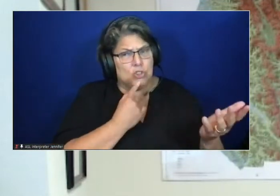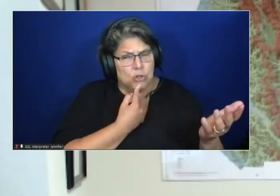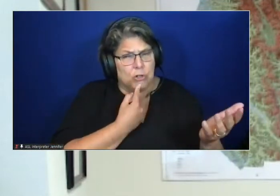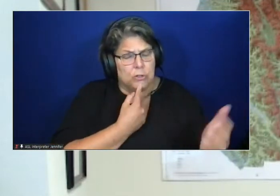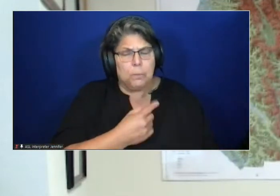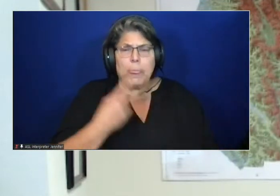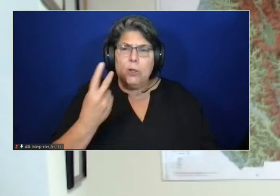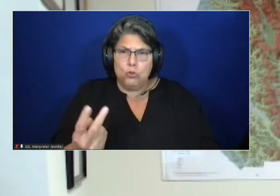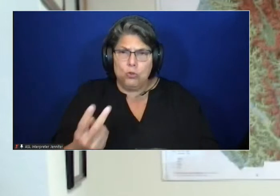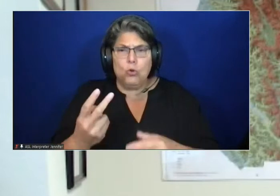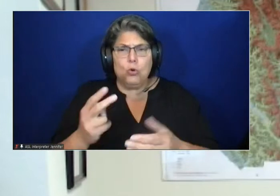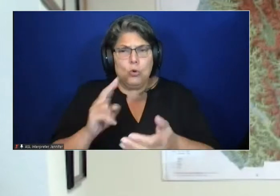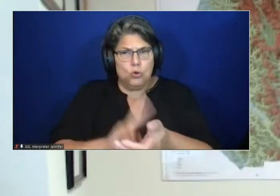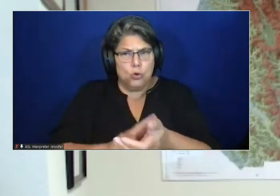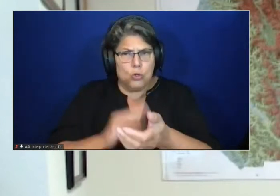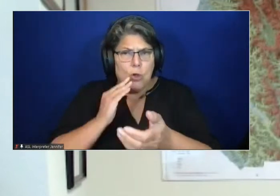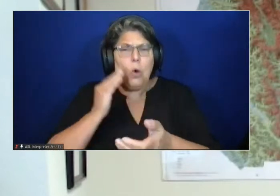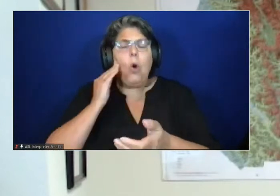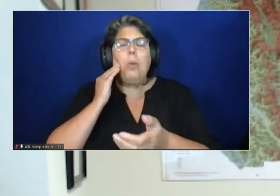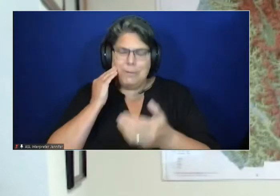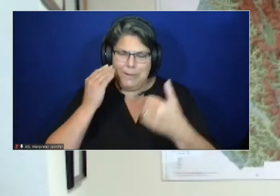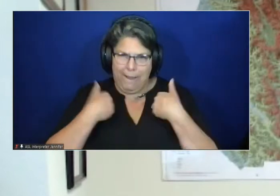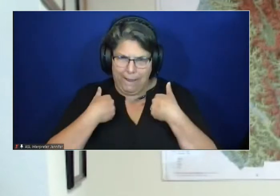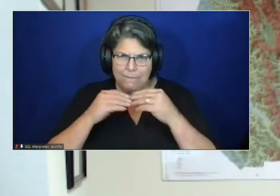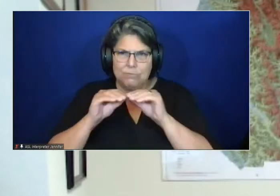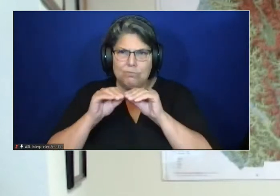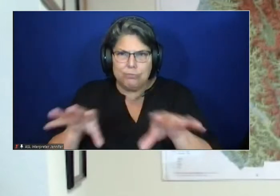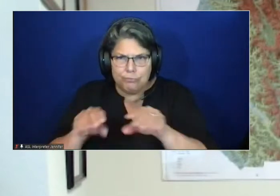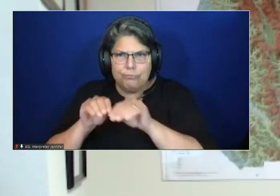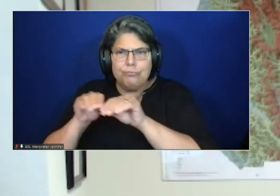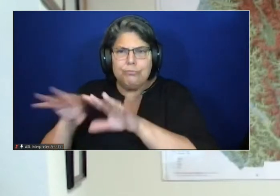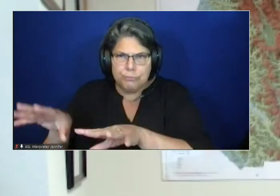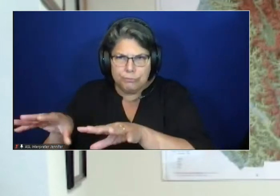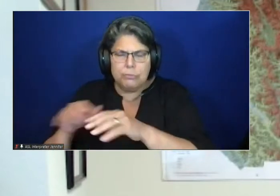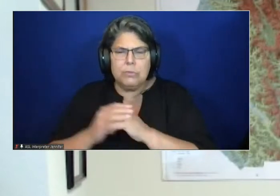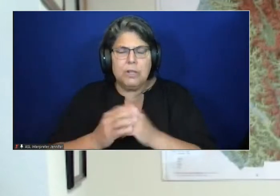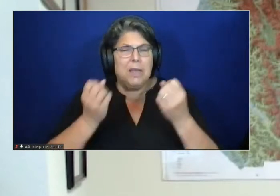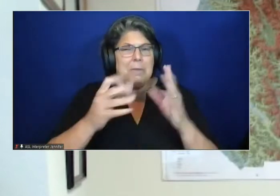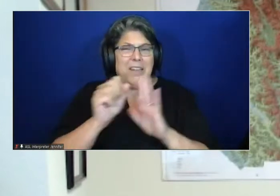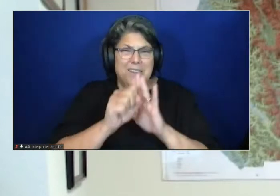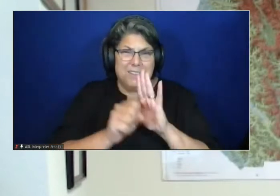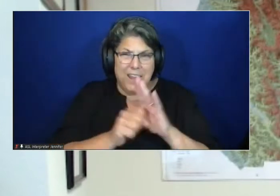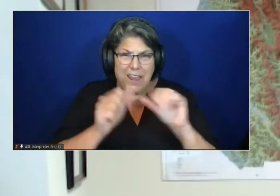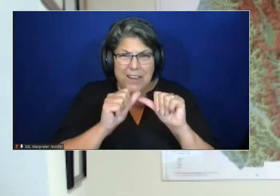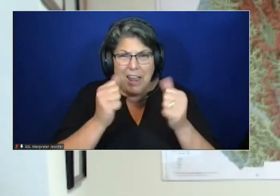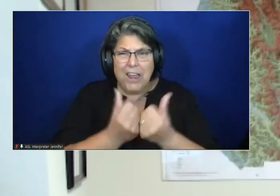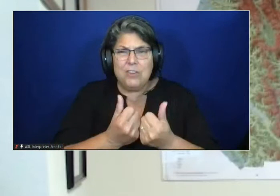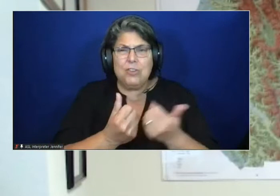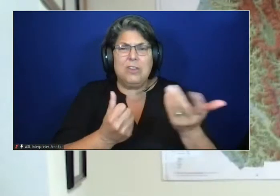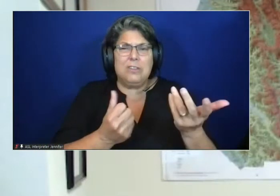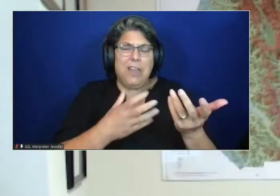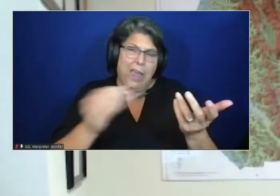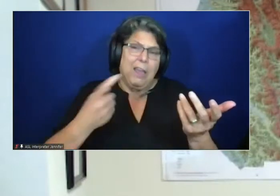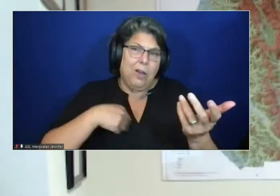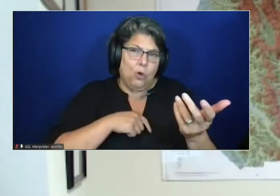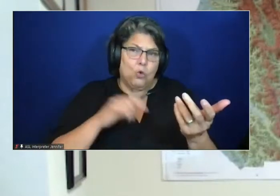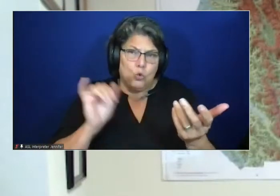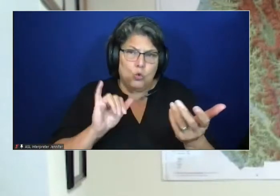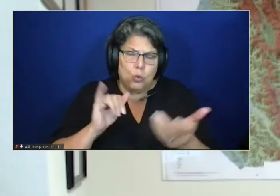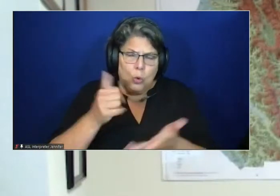facilities that are involved with outbreaks, and many state agencies, as well as ourselves locally, are